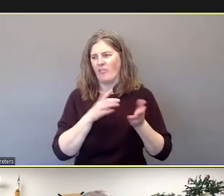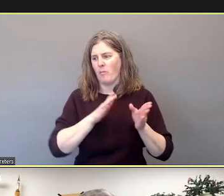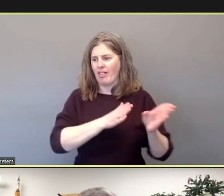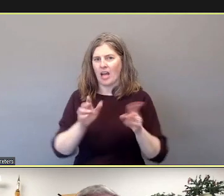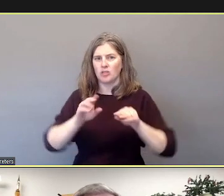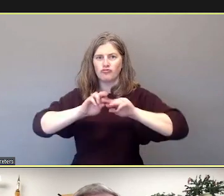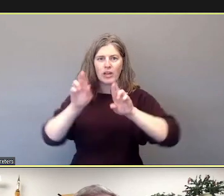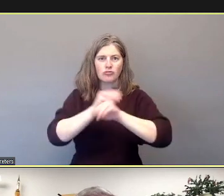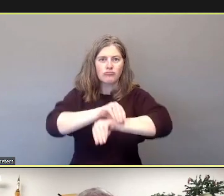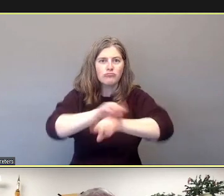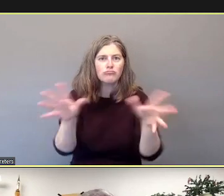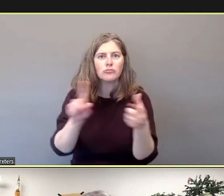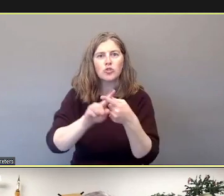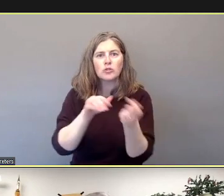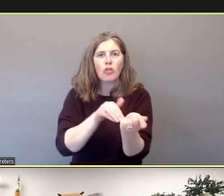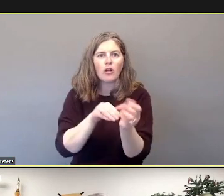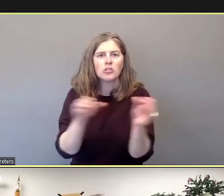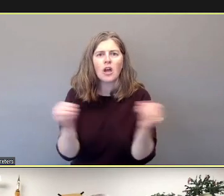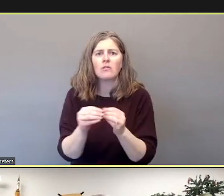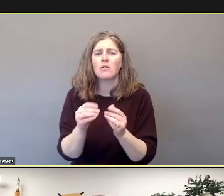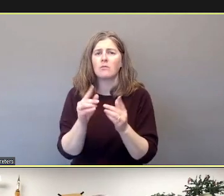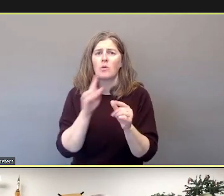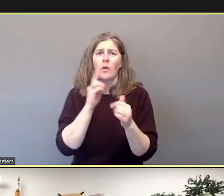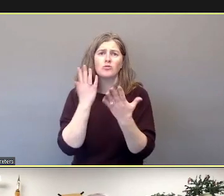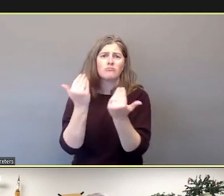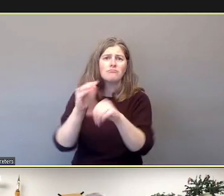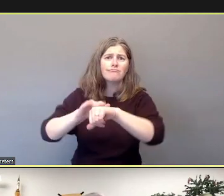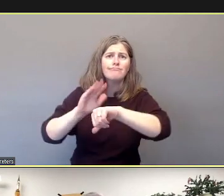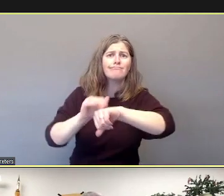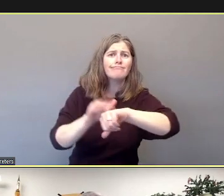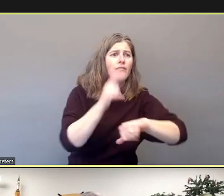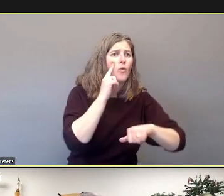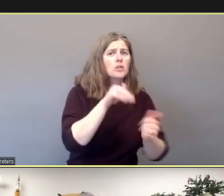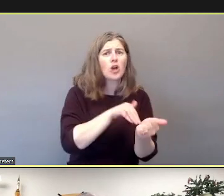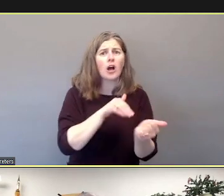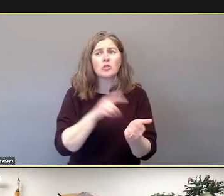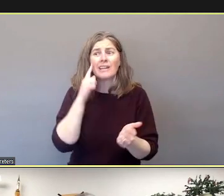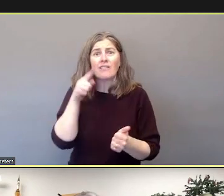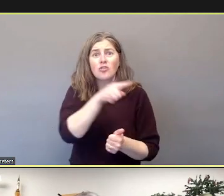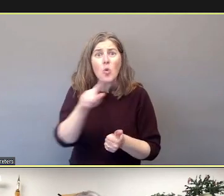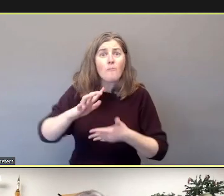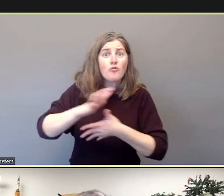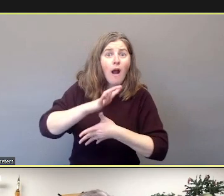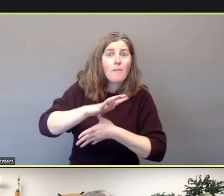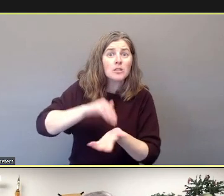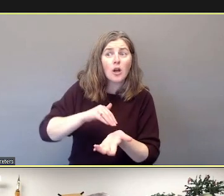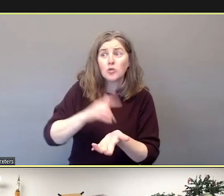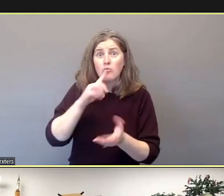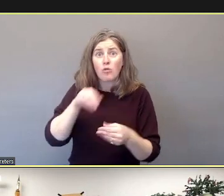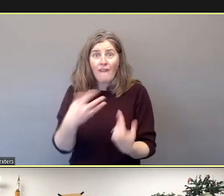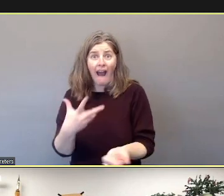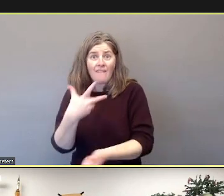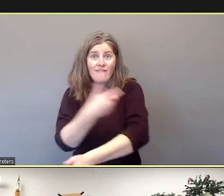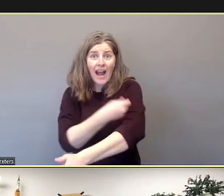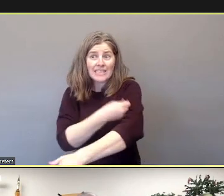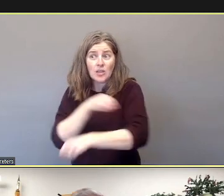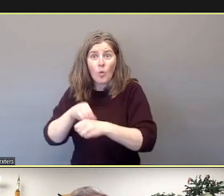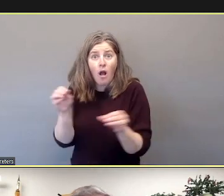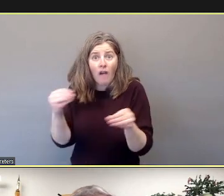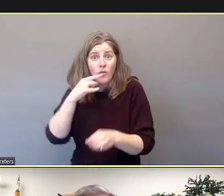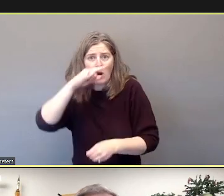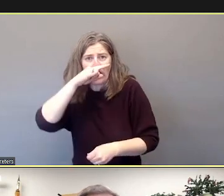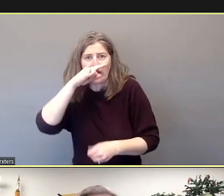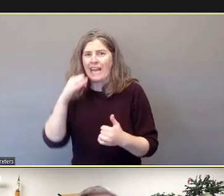we do really want to call out today for any primary care doctors who do vaccines in your offices for kids. This